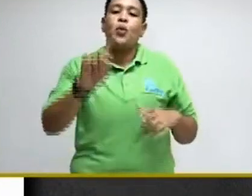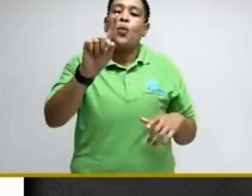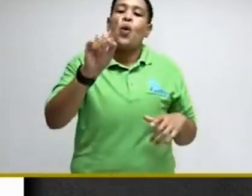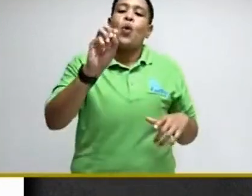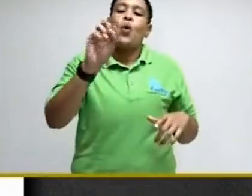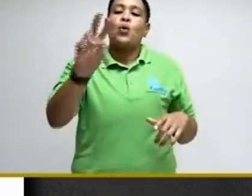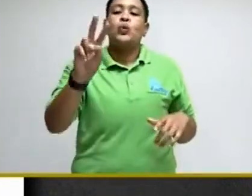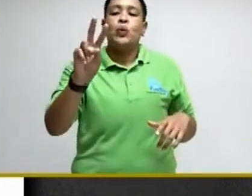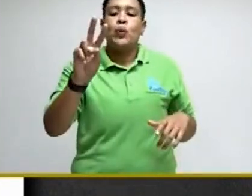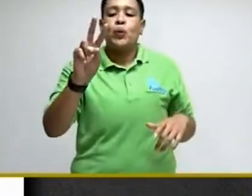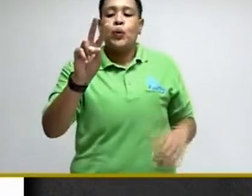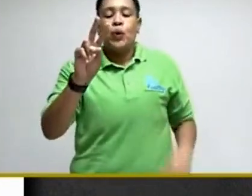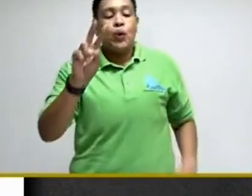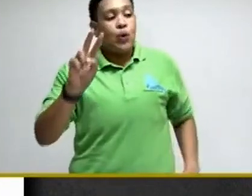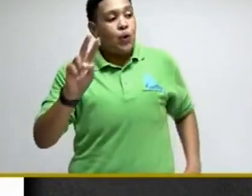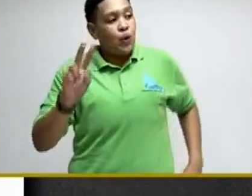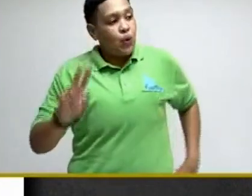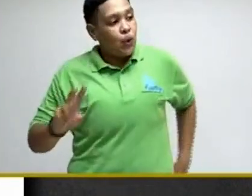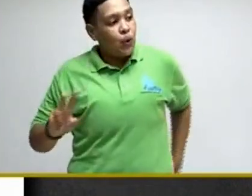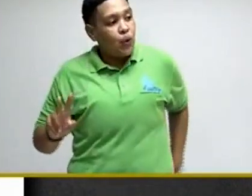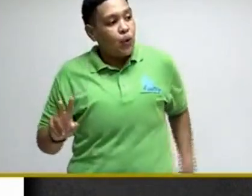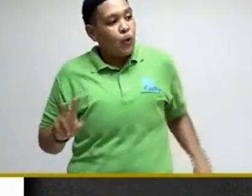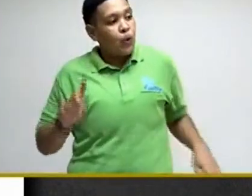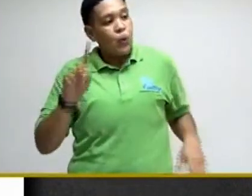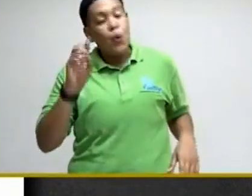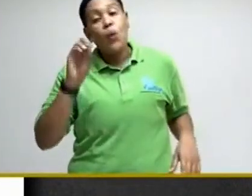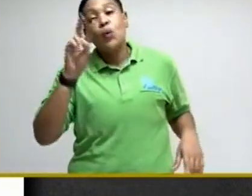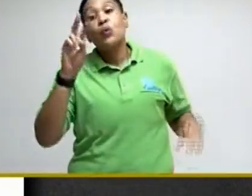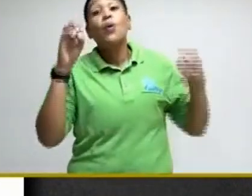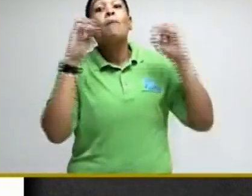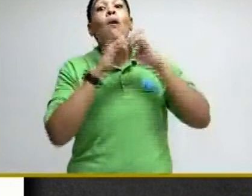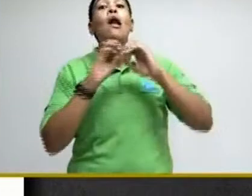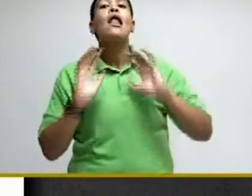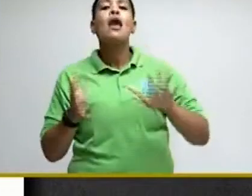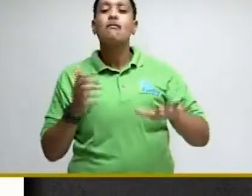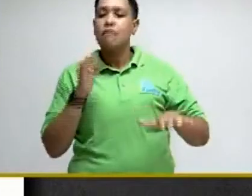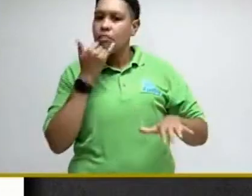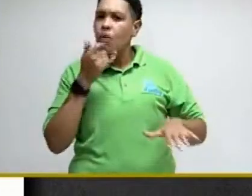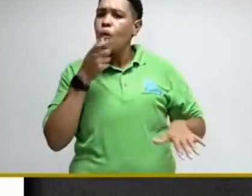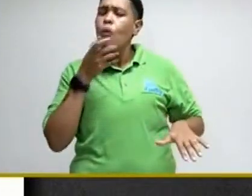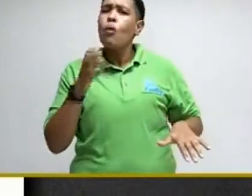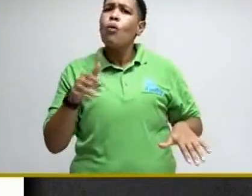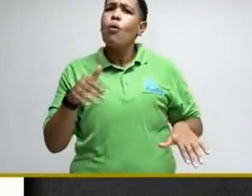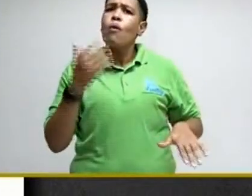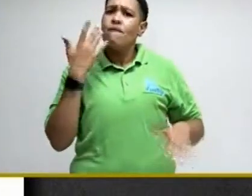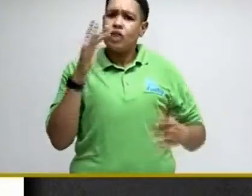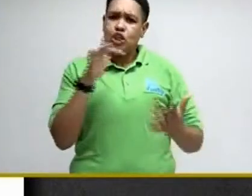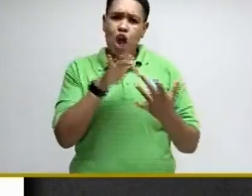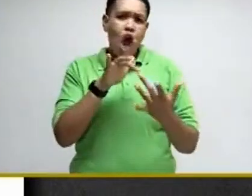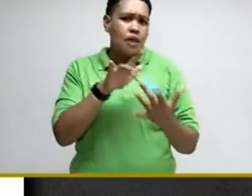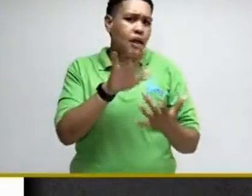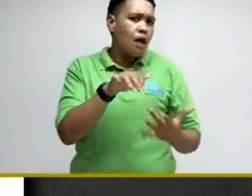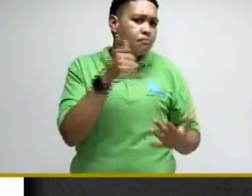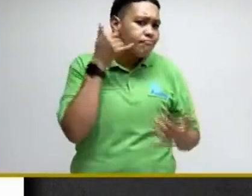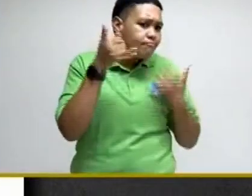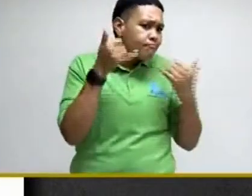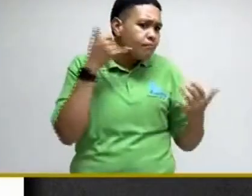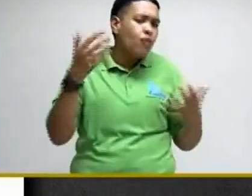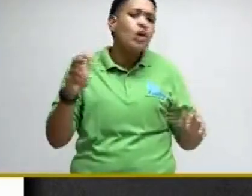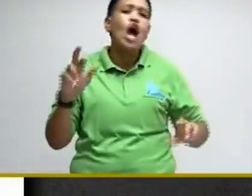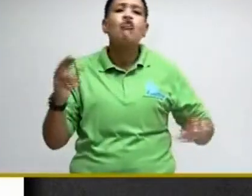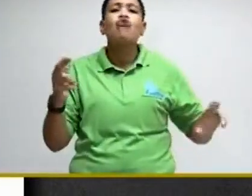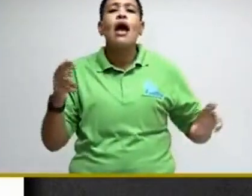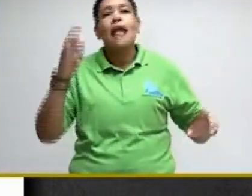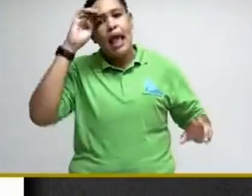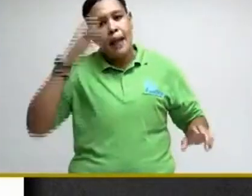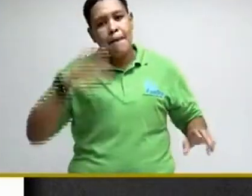102 more left to be that have been contacted and are ready to